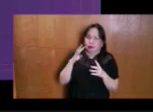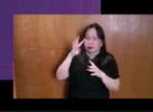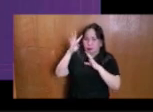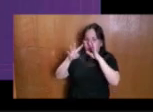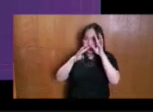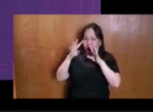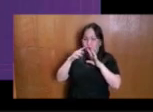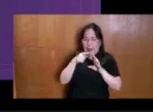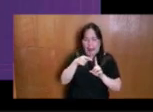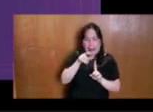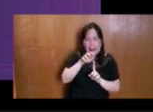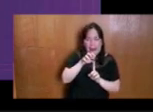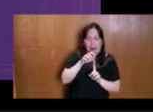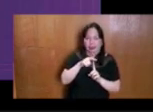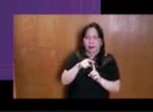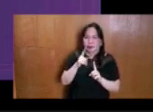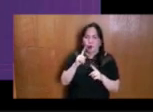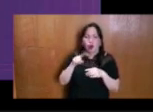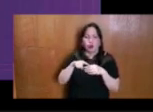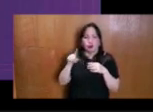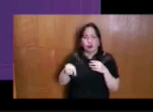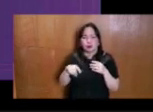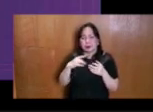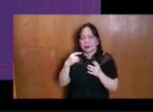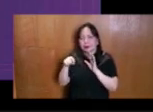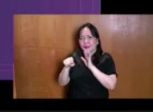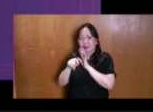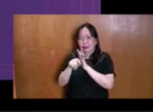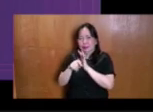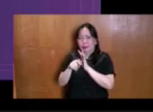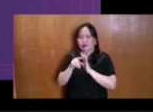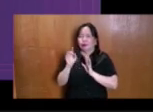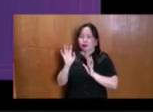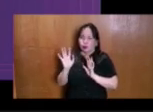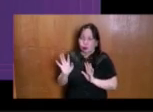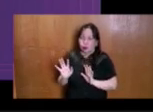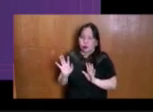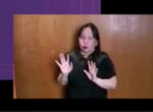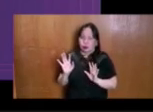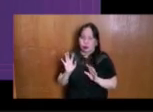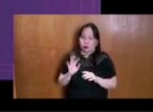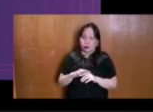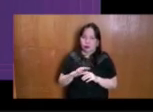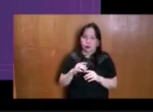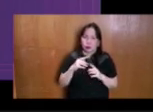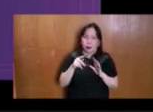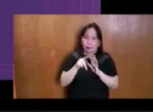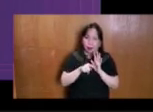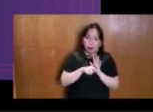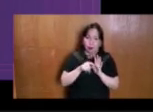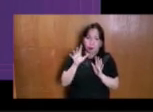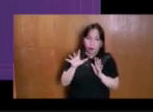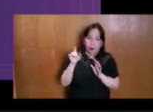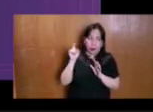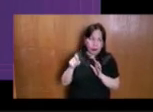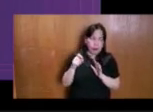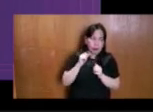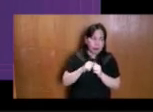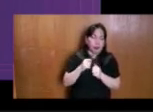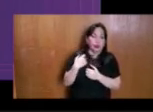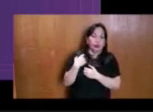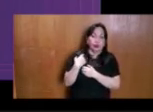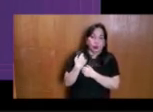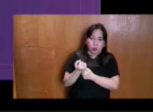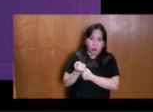of unintended consequence, even as you pursue principle 5. So you may need trust